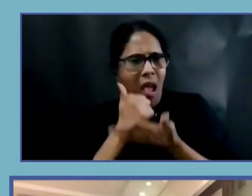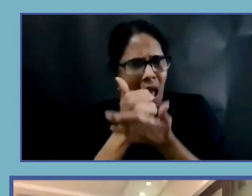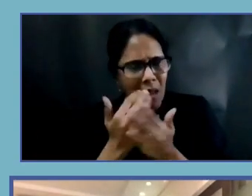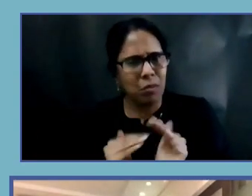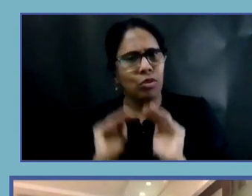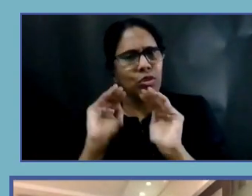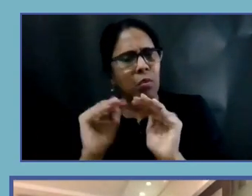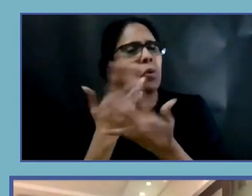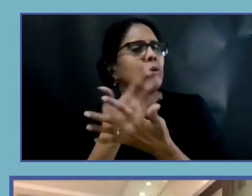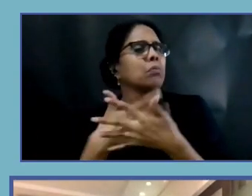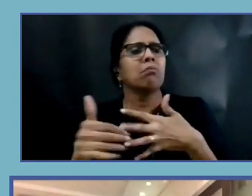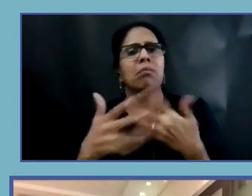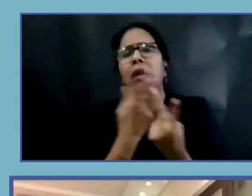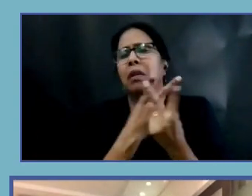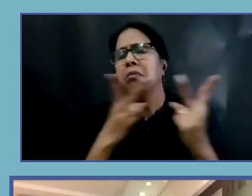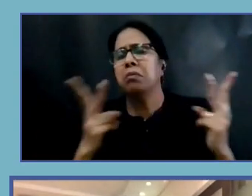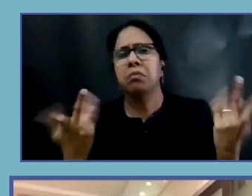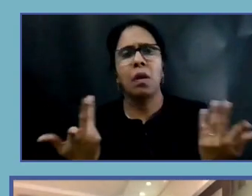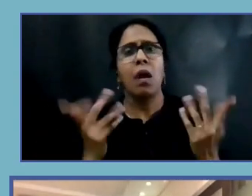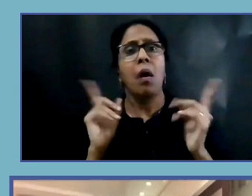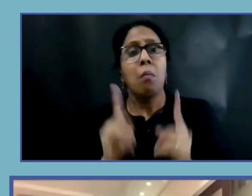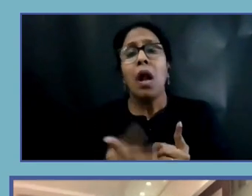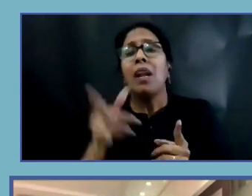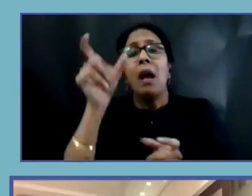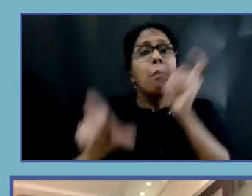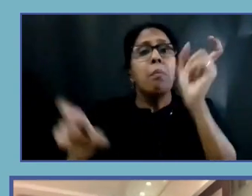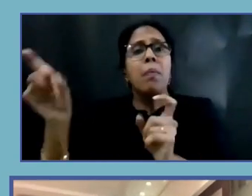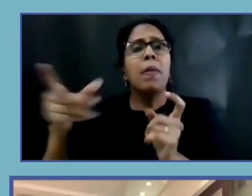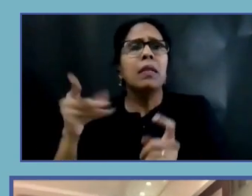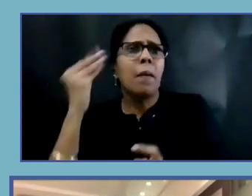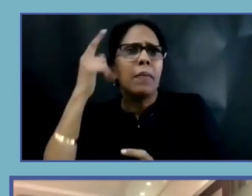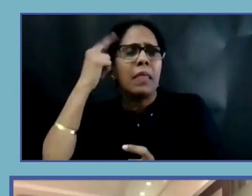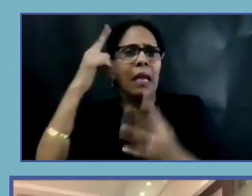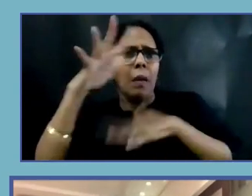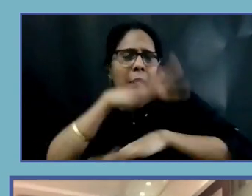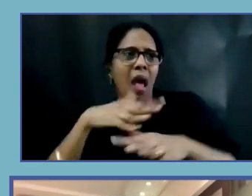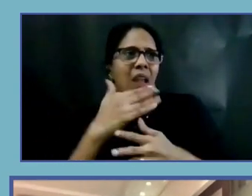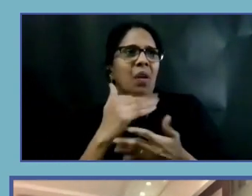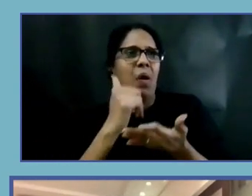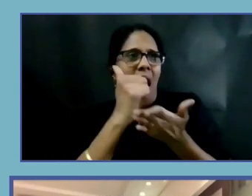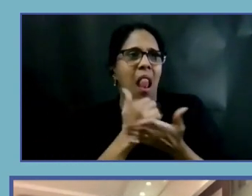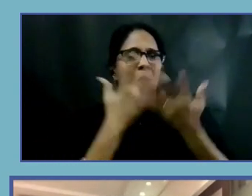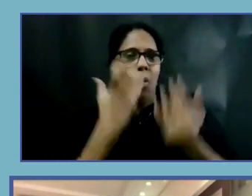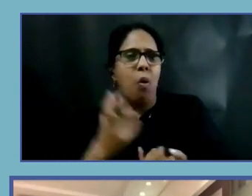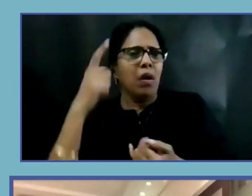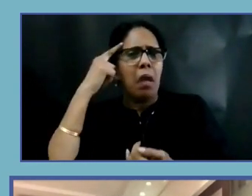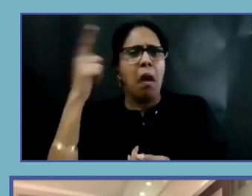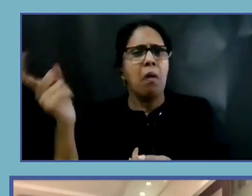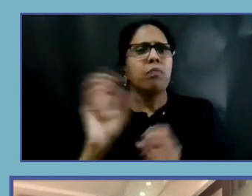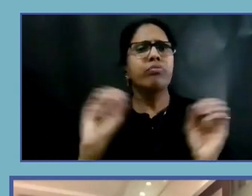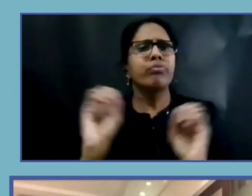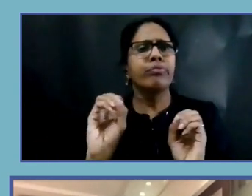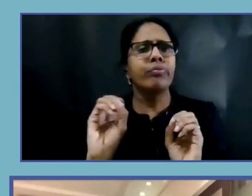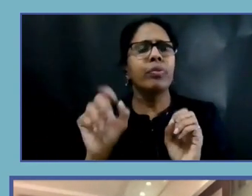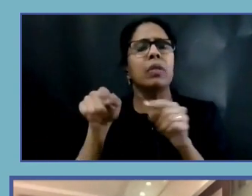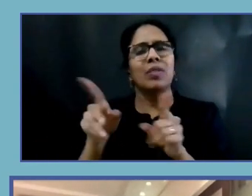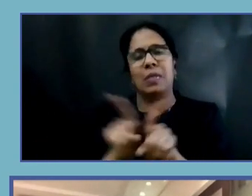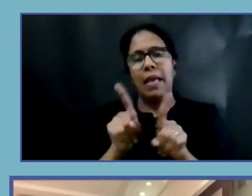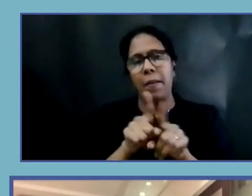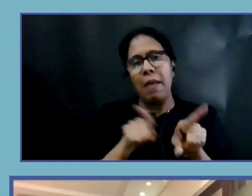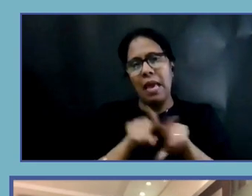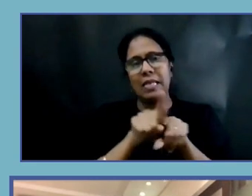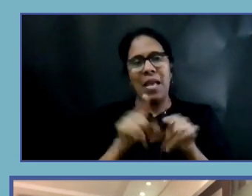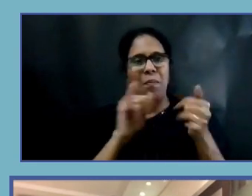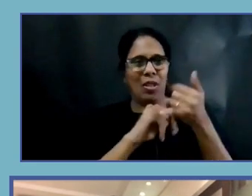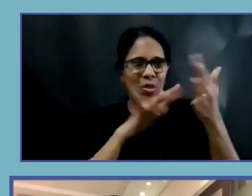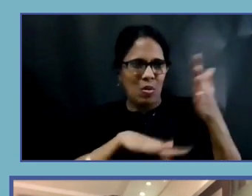who is not looking for a help. You know, imagine there's some needy person in your society, maybe a